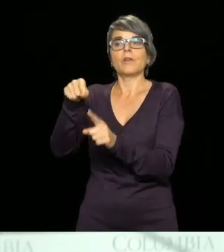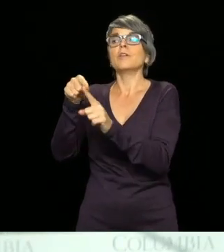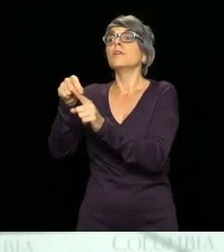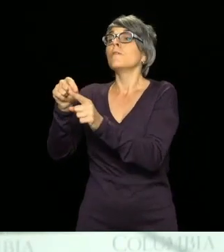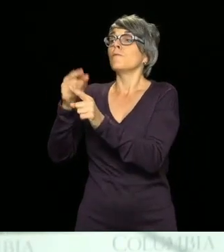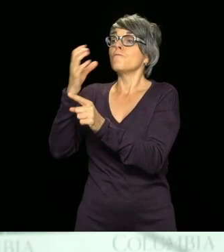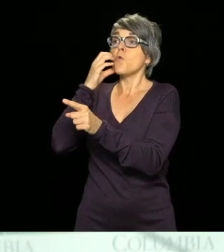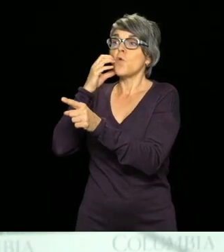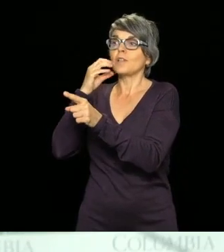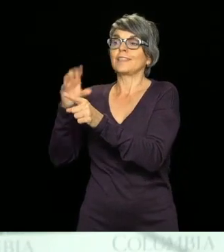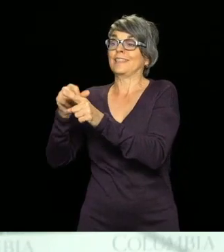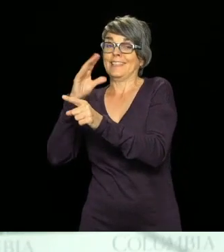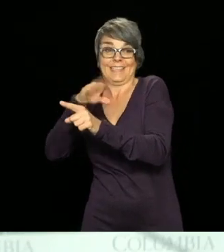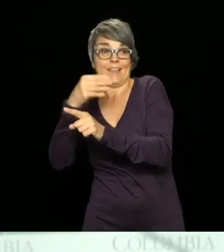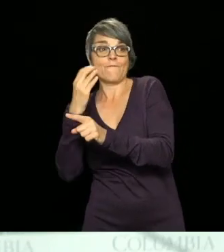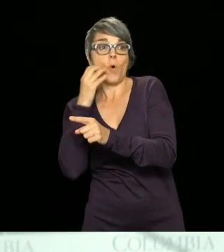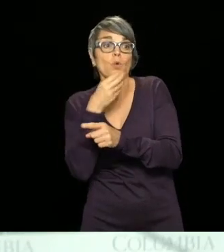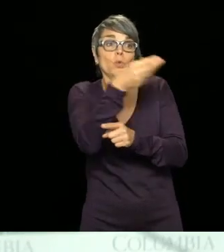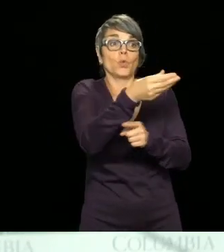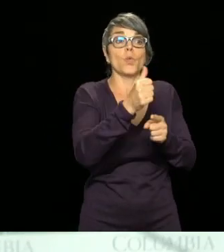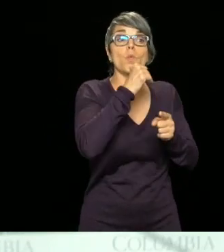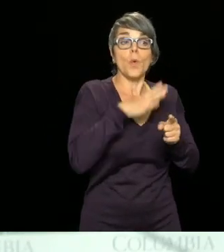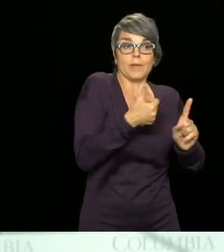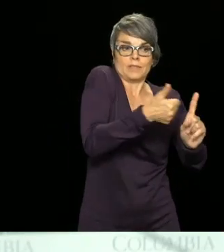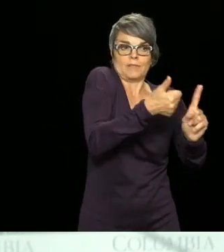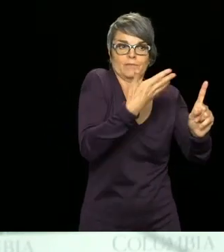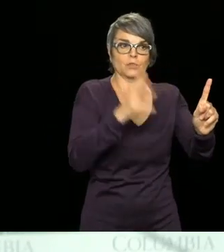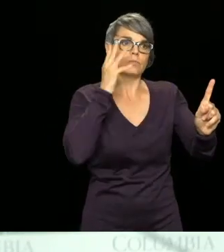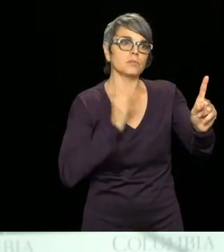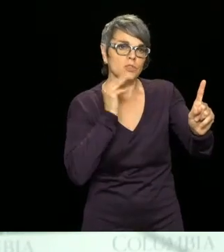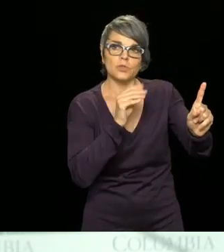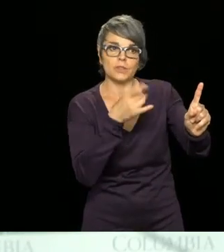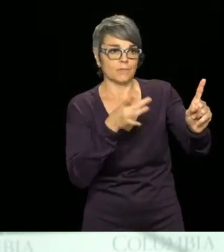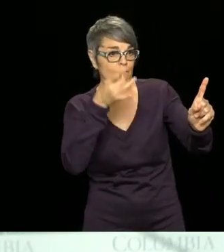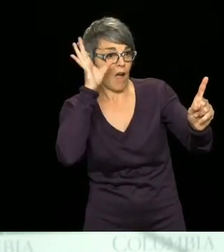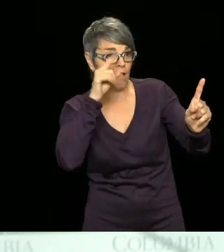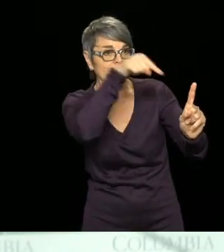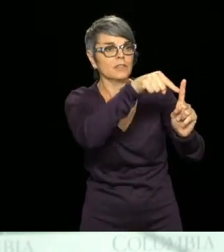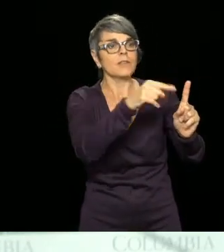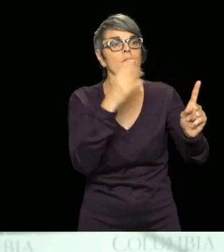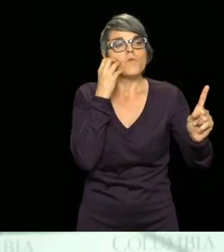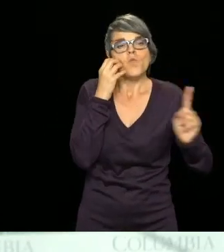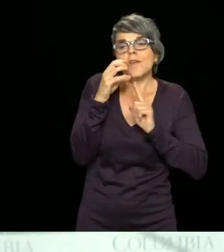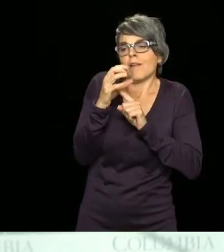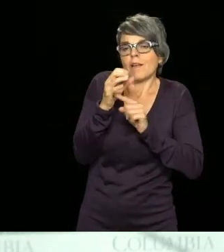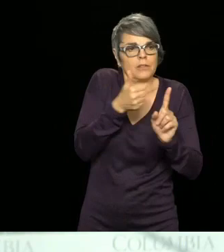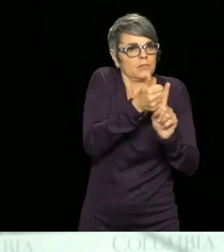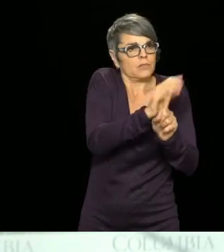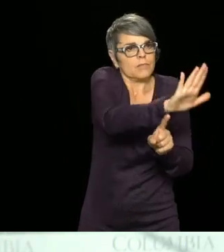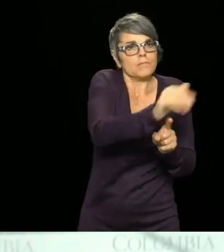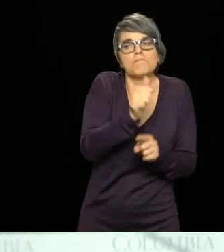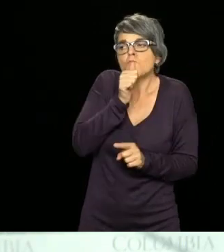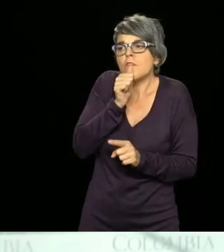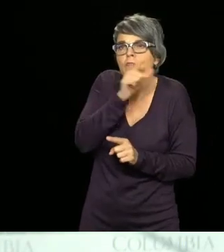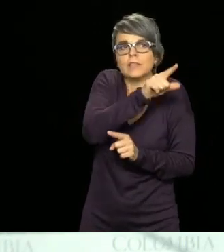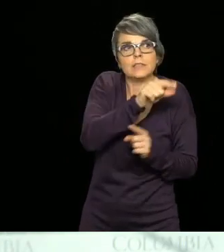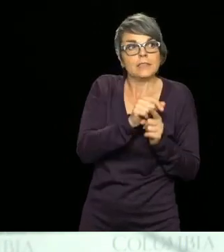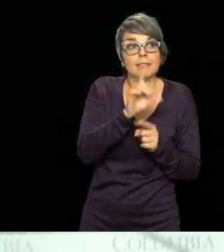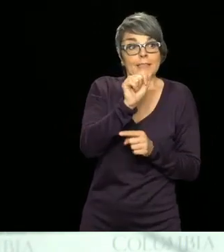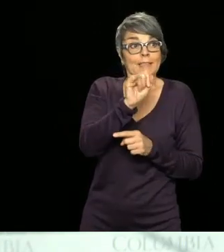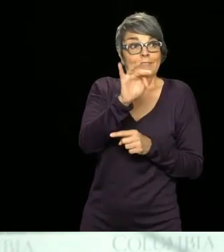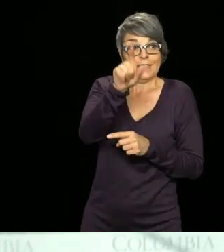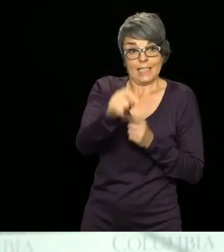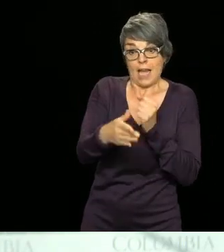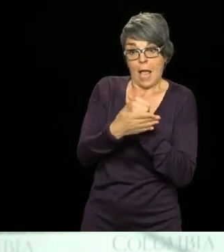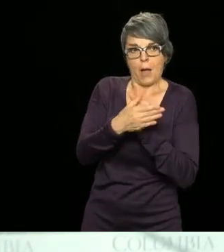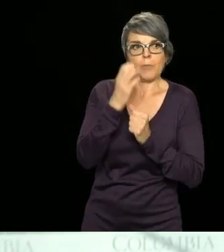had a lifeline phone that they could keep private and reach out for help. And there's other things that we're doing, trying